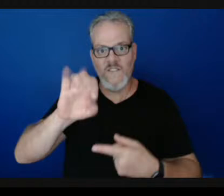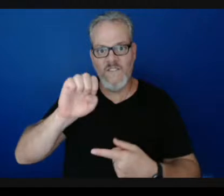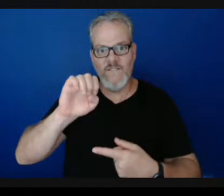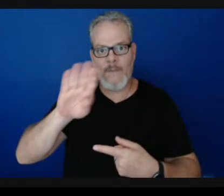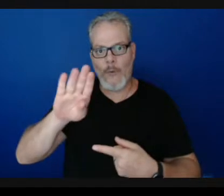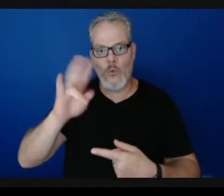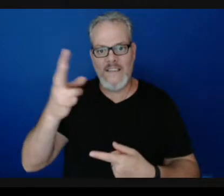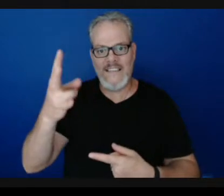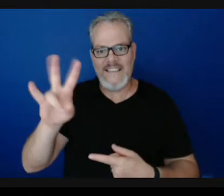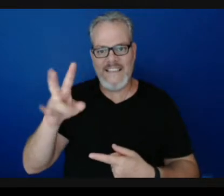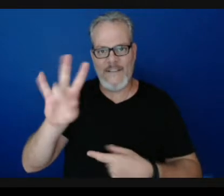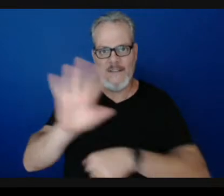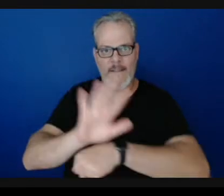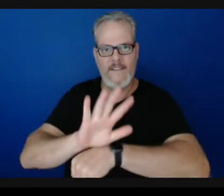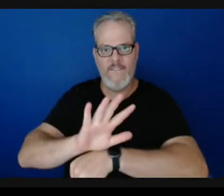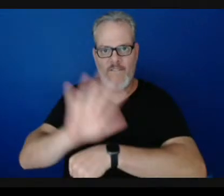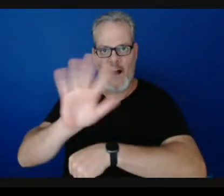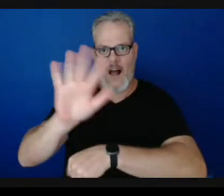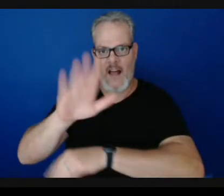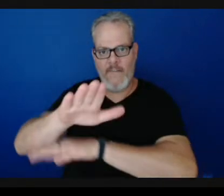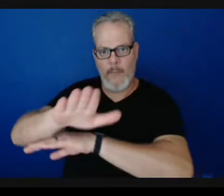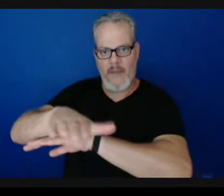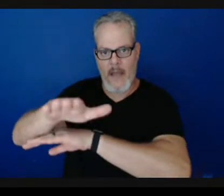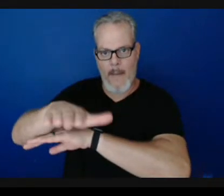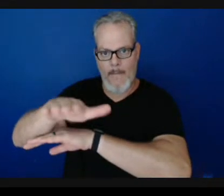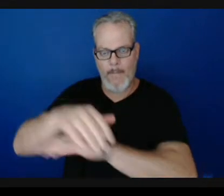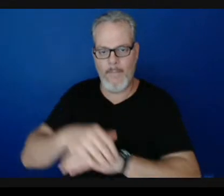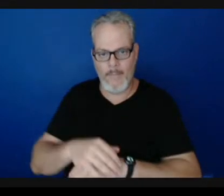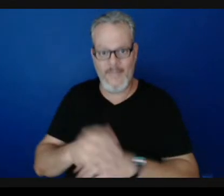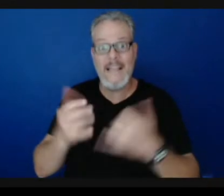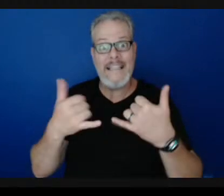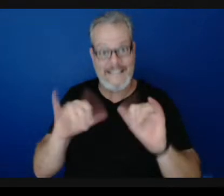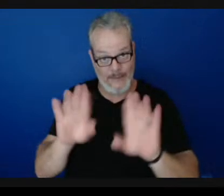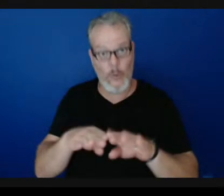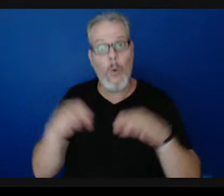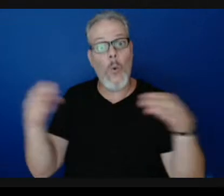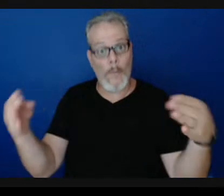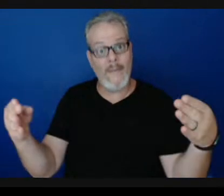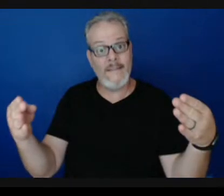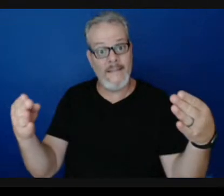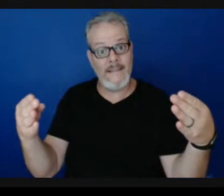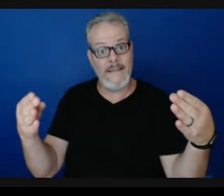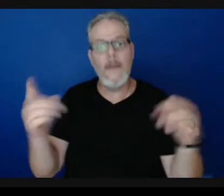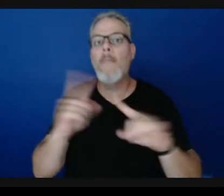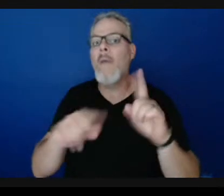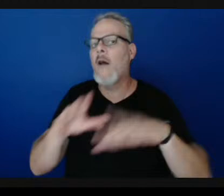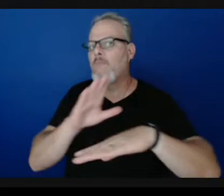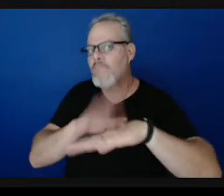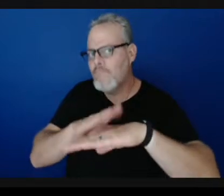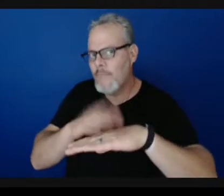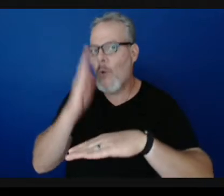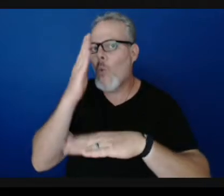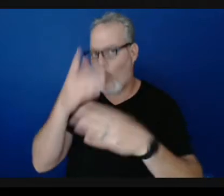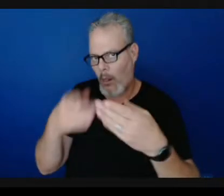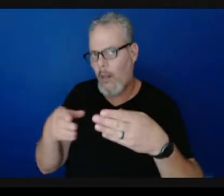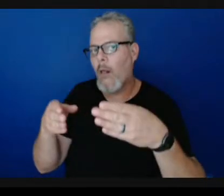at 5 p.m. It's still open right now, but know that it's going to close eventually.